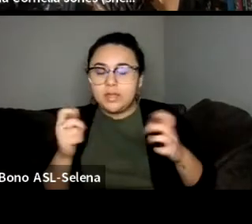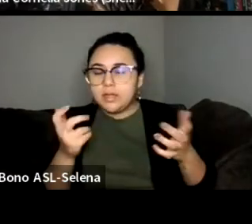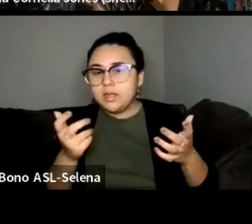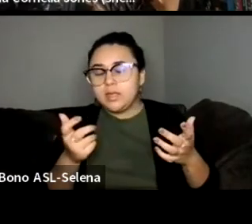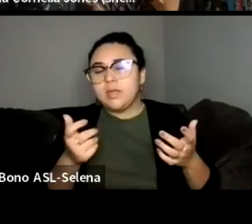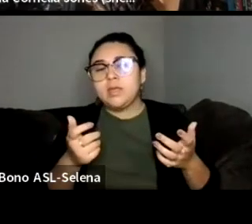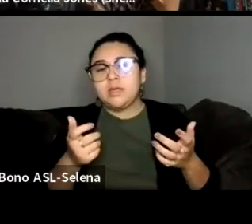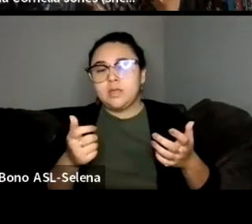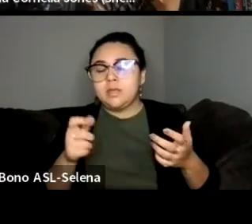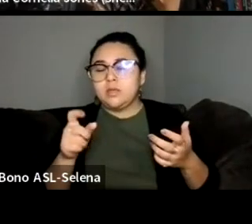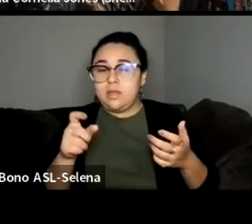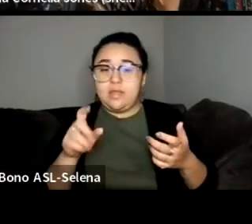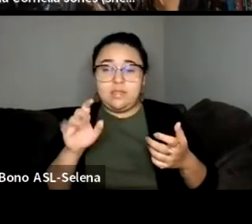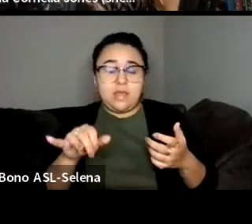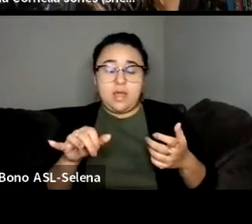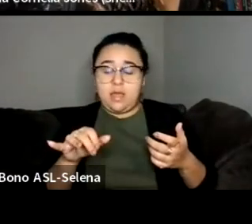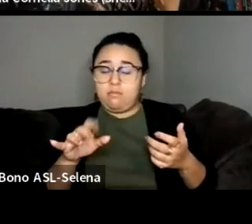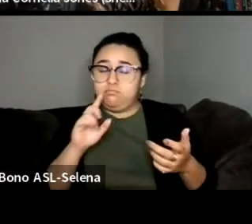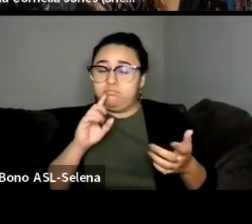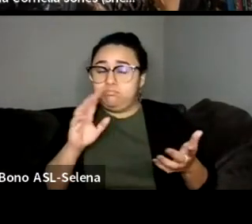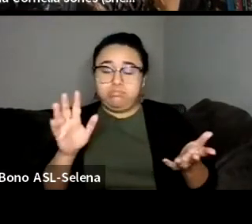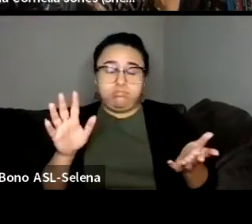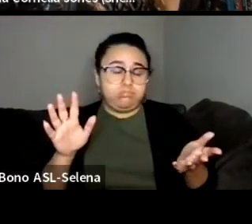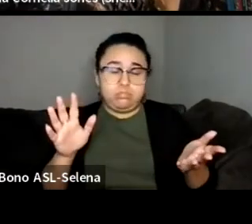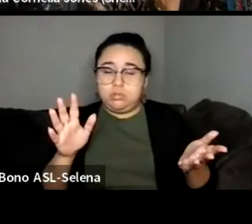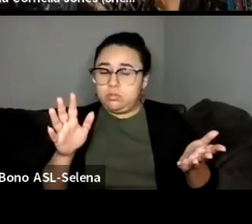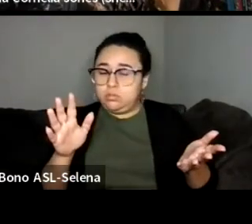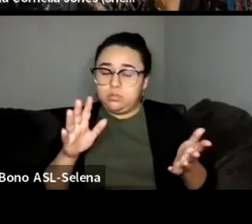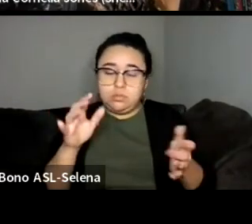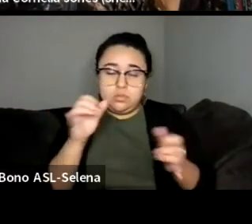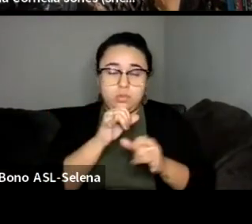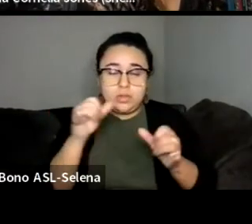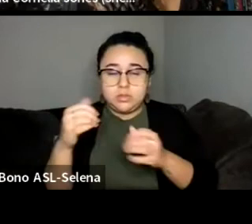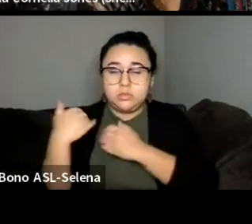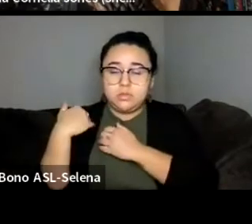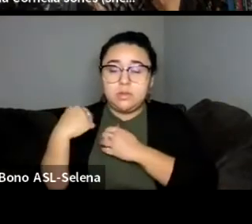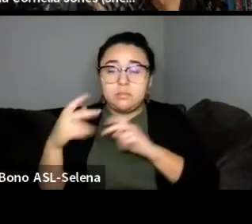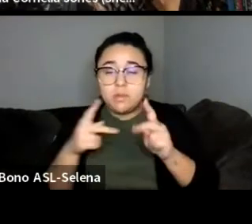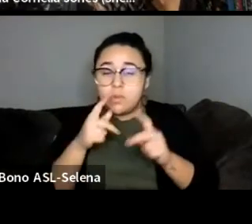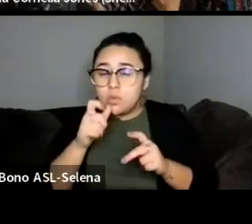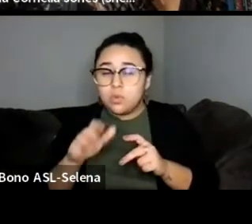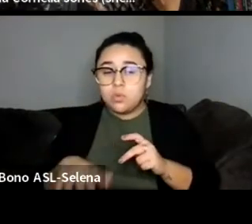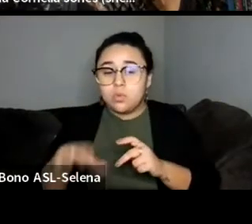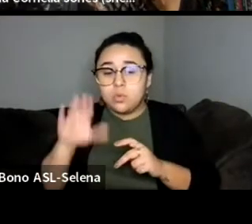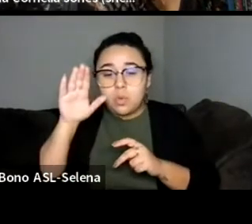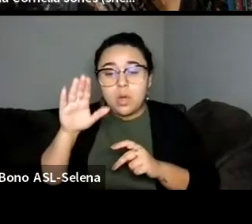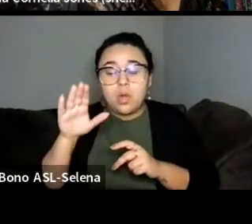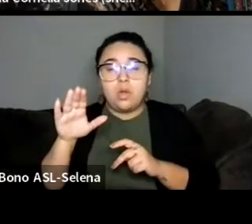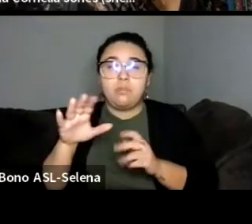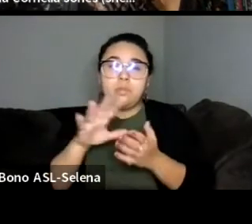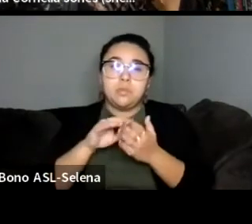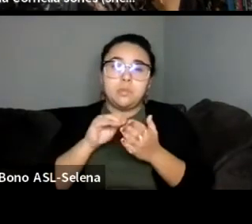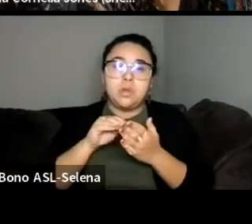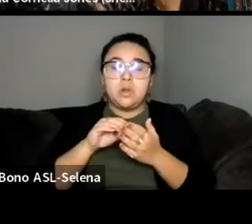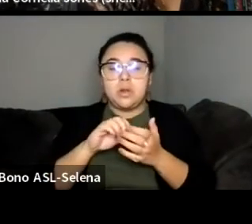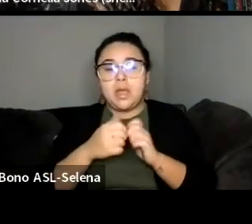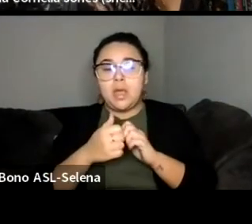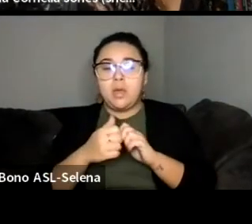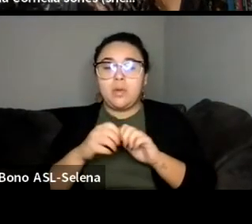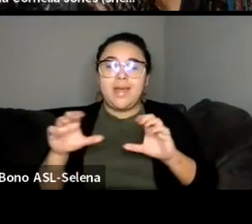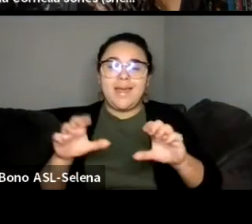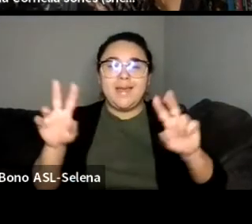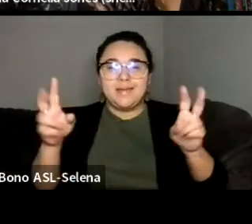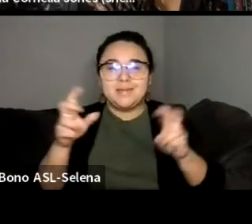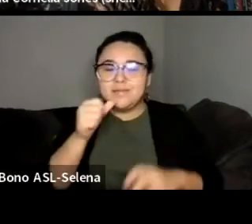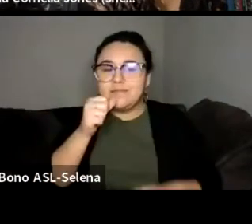account. And as you were saying, people who are socialized female, so often it's not even a choice of taking it. It's just a choice of